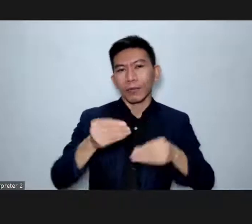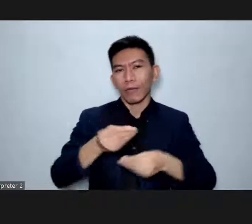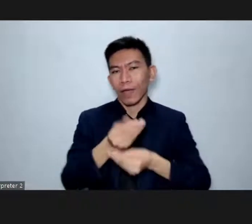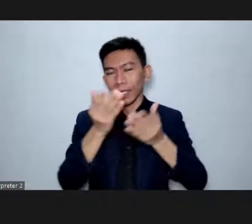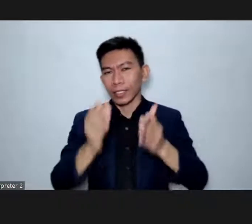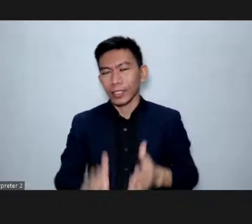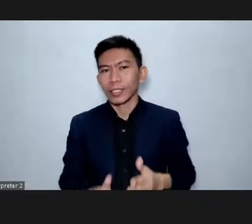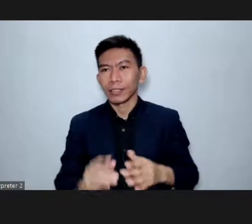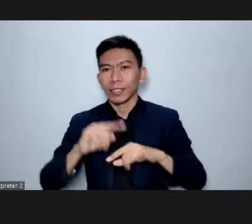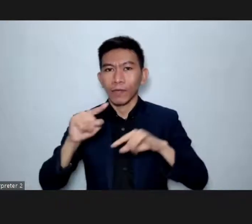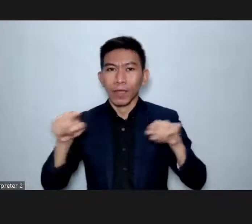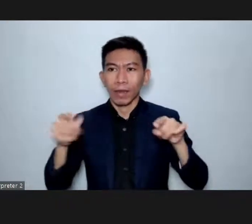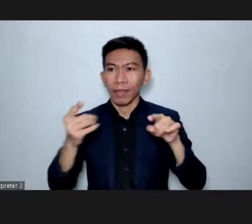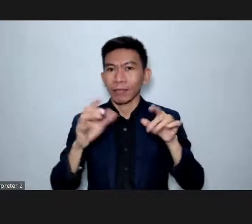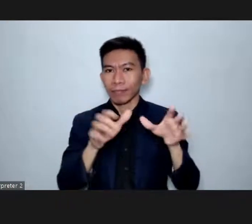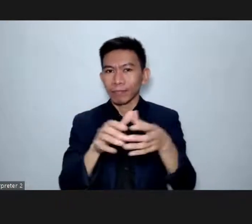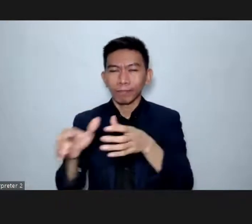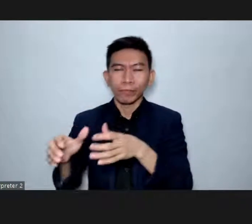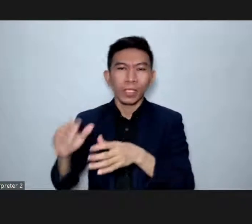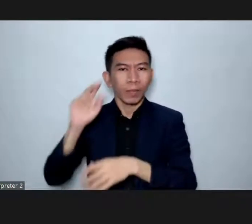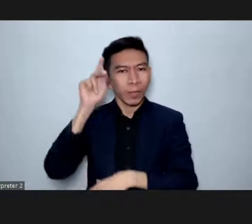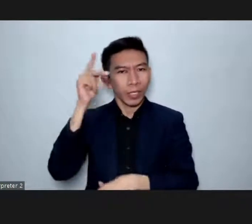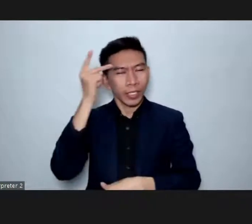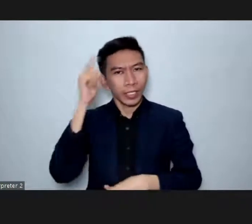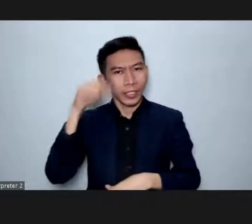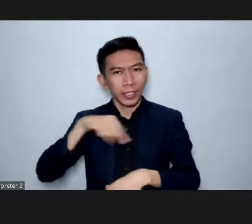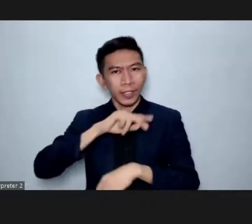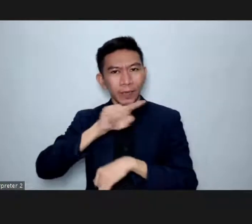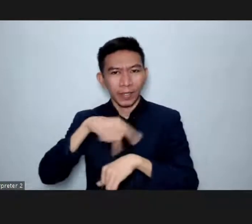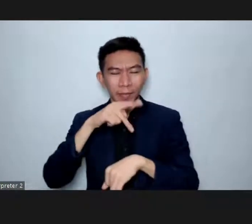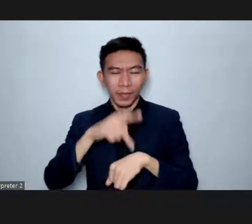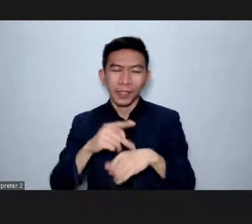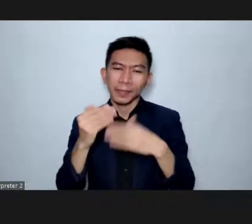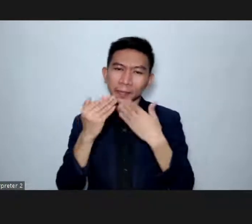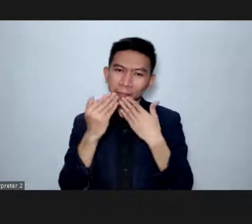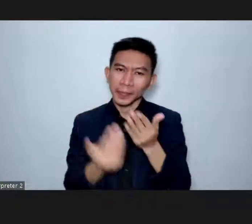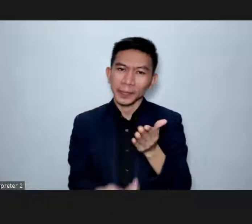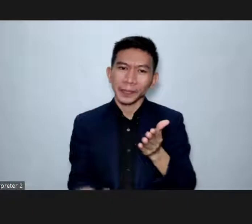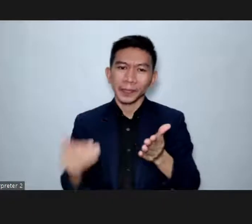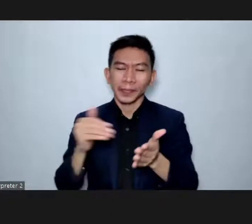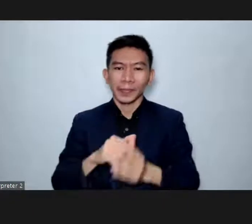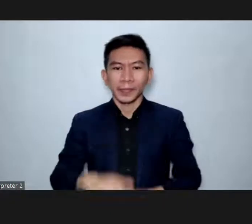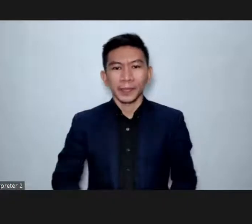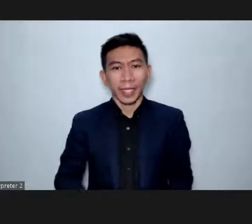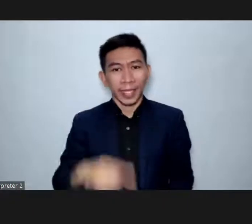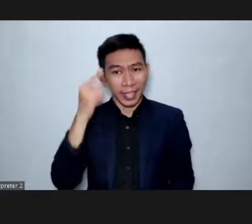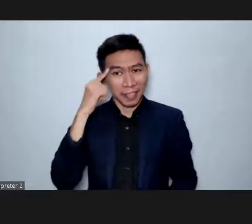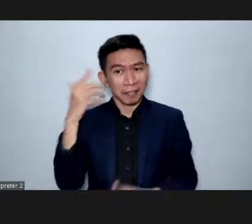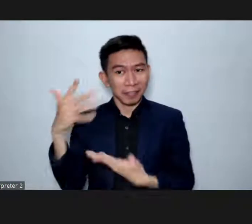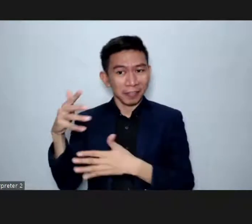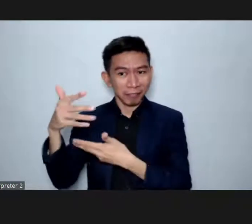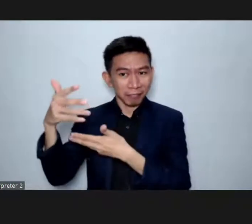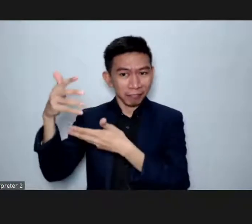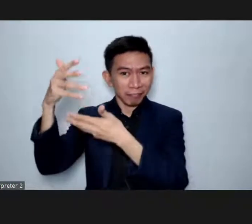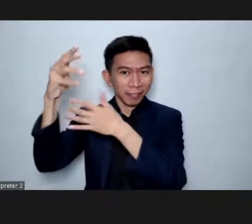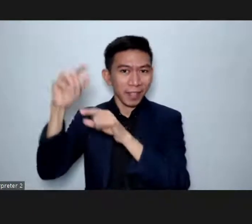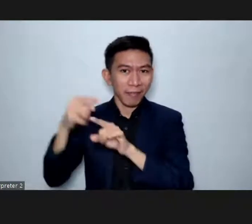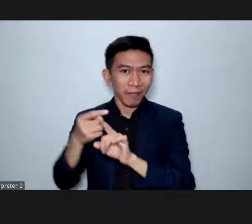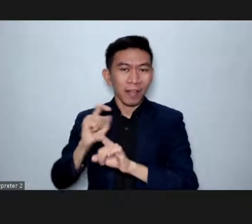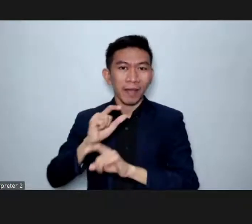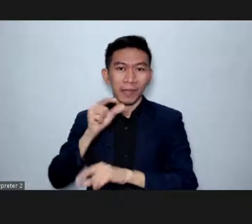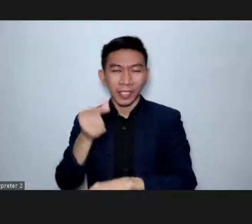multi-sectoral actors, and politicians in the country. Thank you again." So I think that's all from our speakers